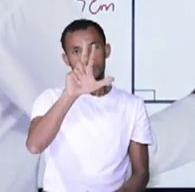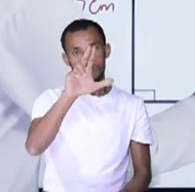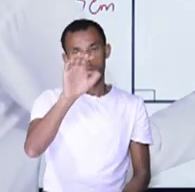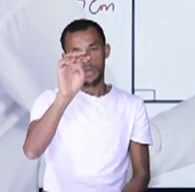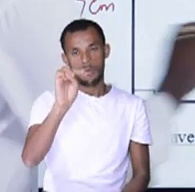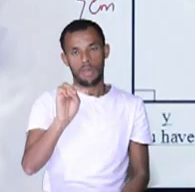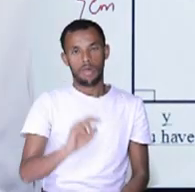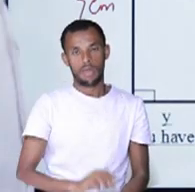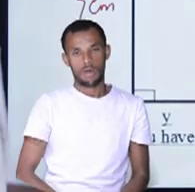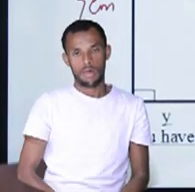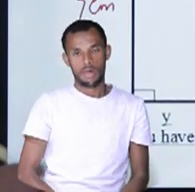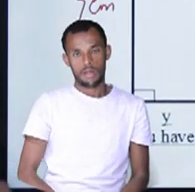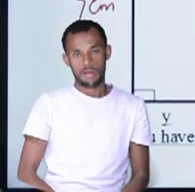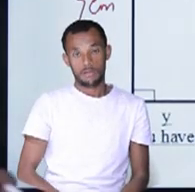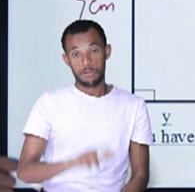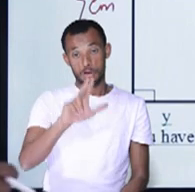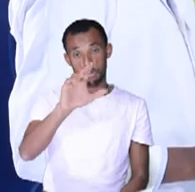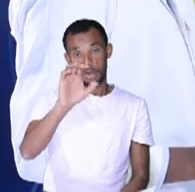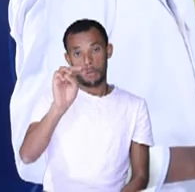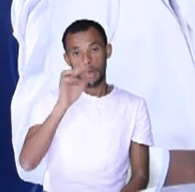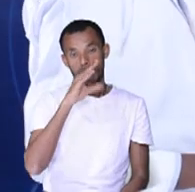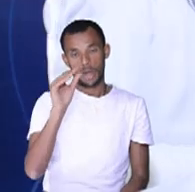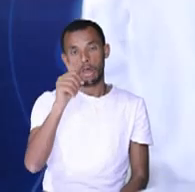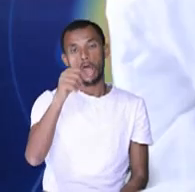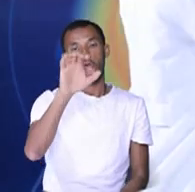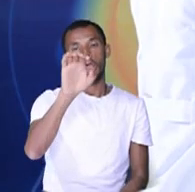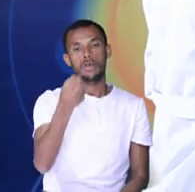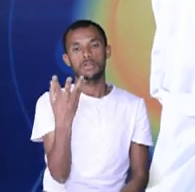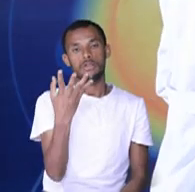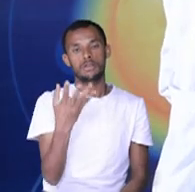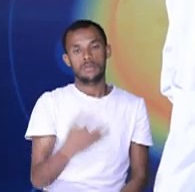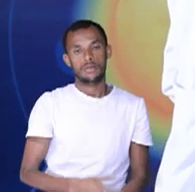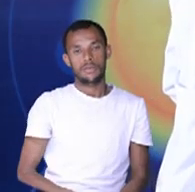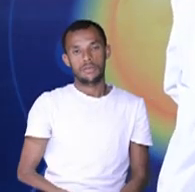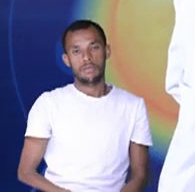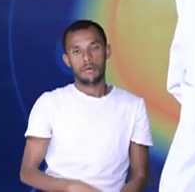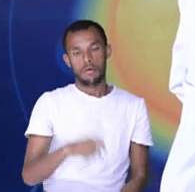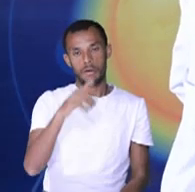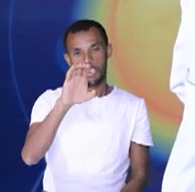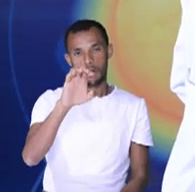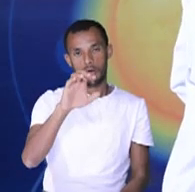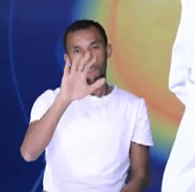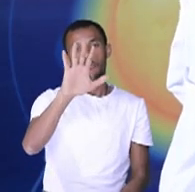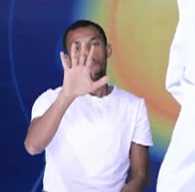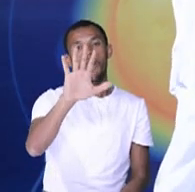centimeter. 3 centimeter. And AE is